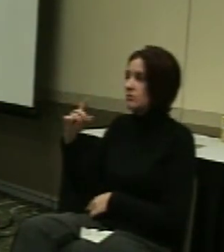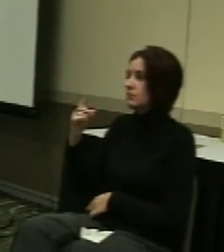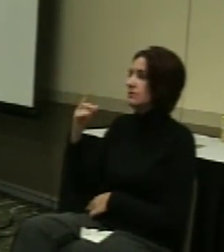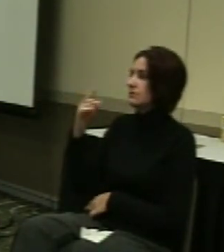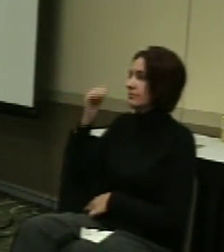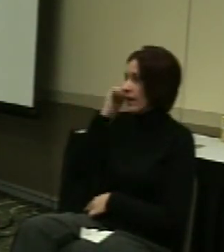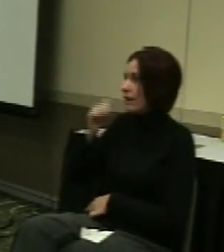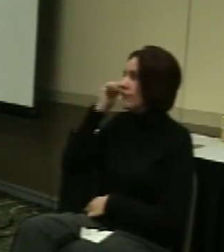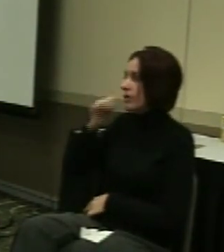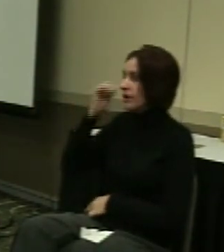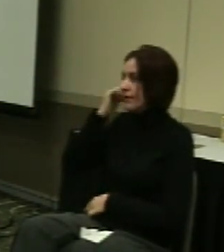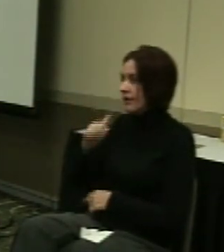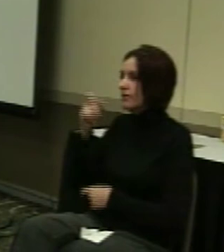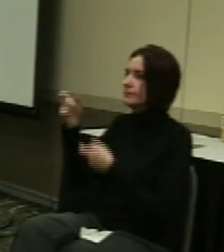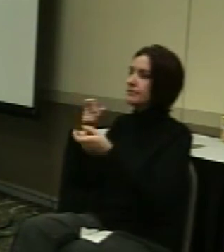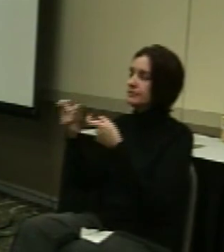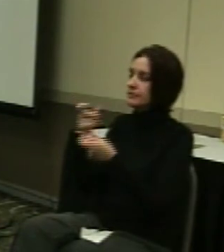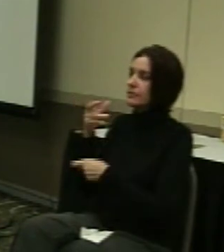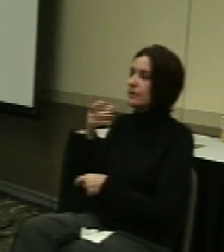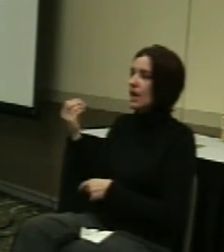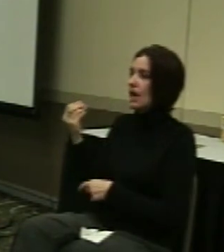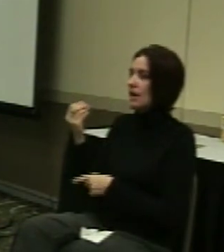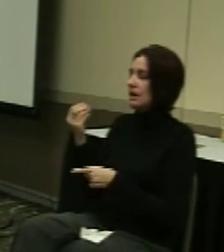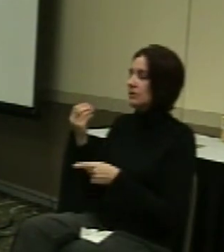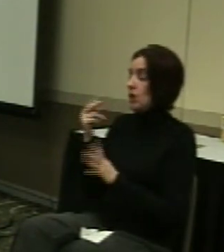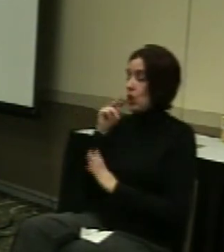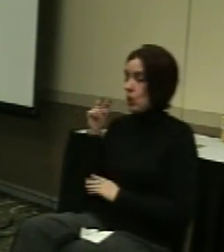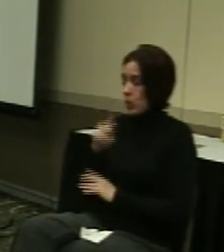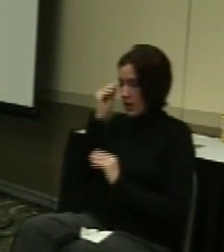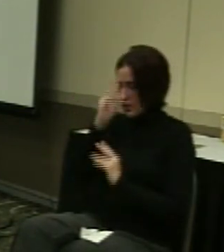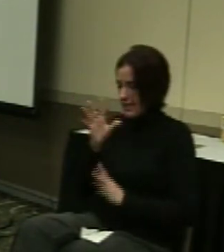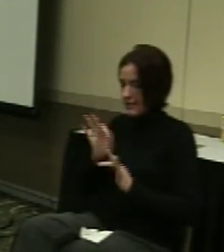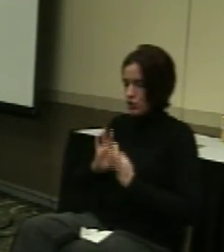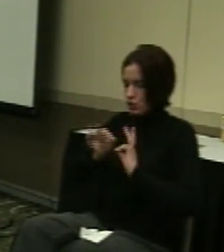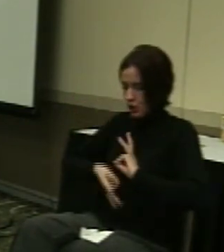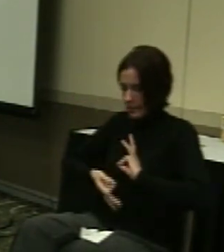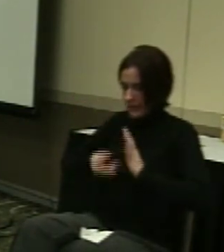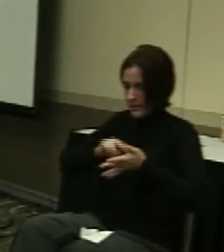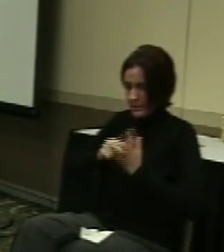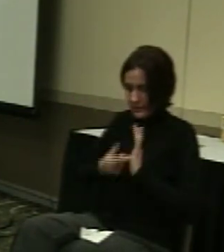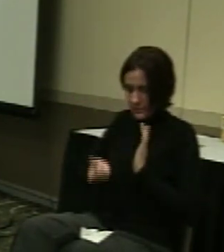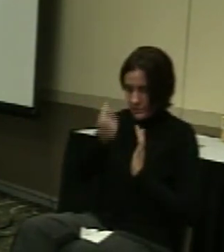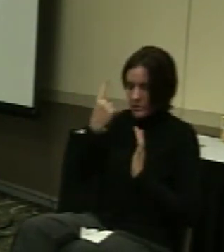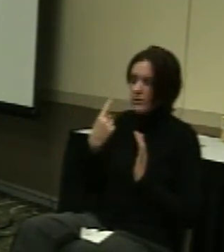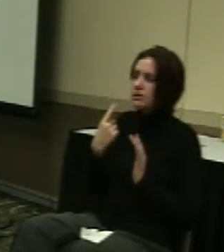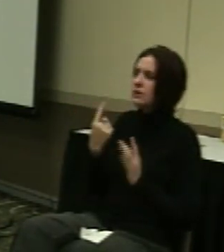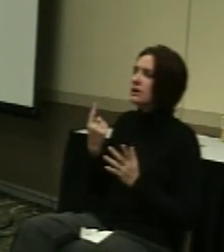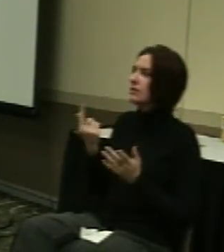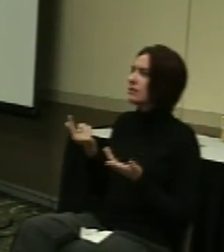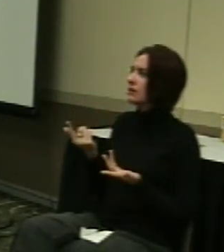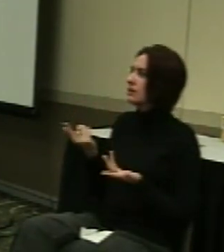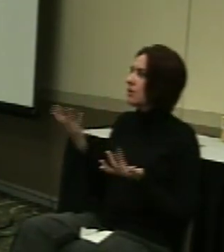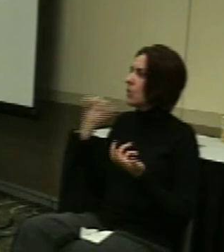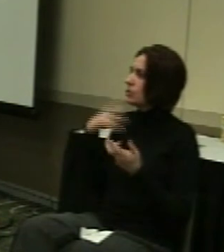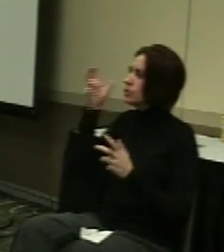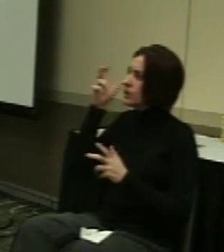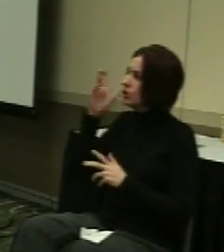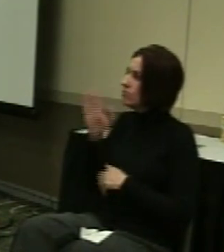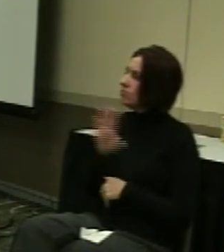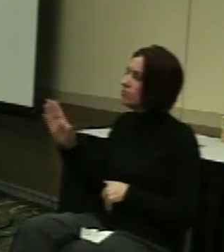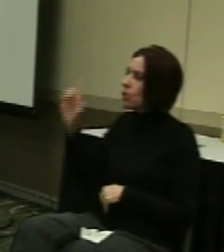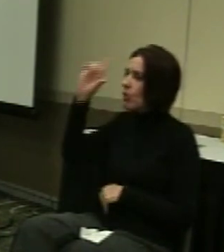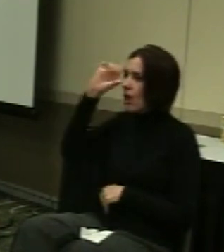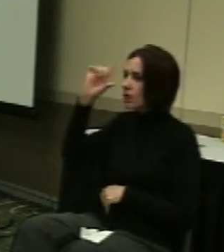basis, and interpreting data, may I hear some thoughts that